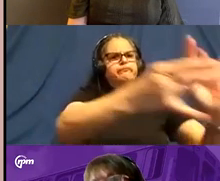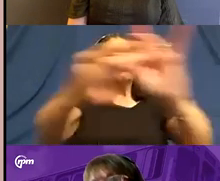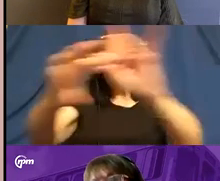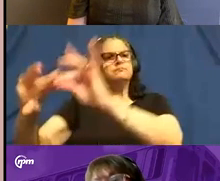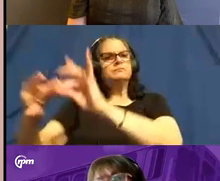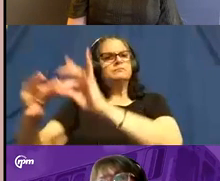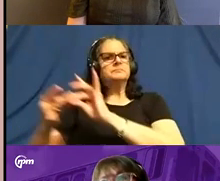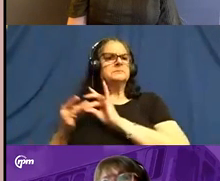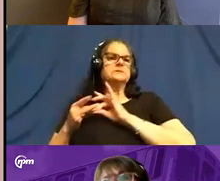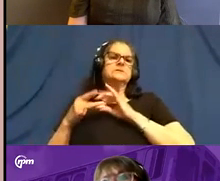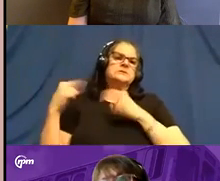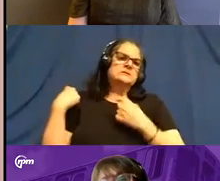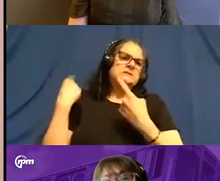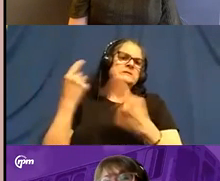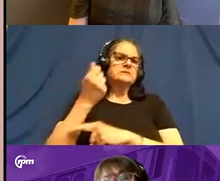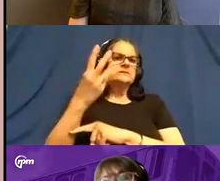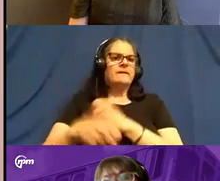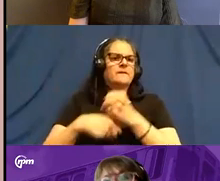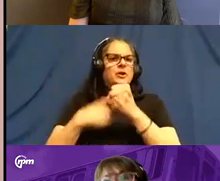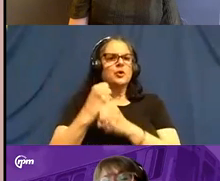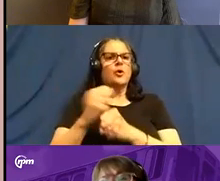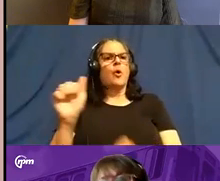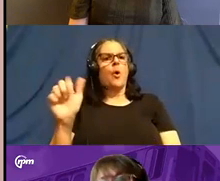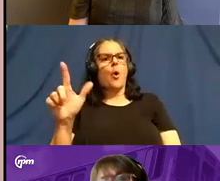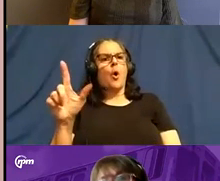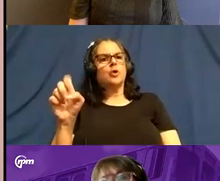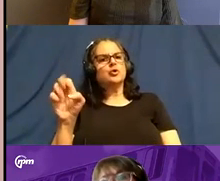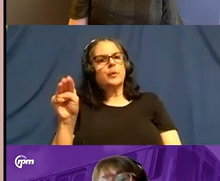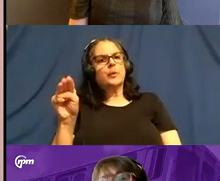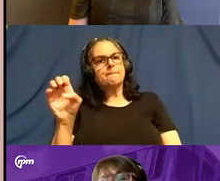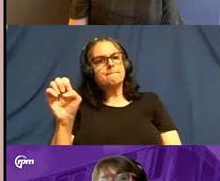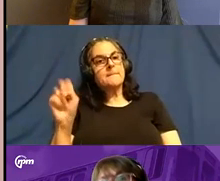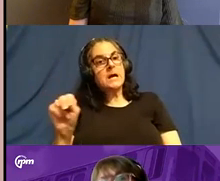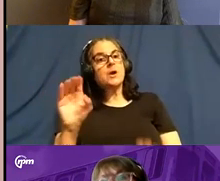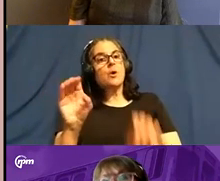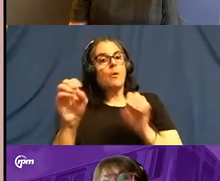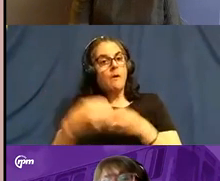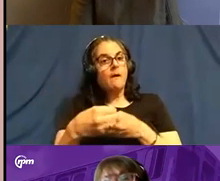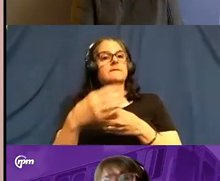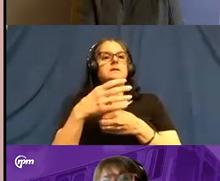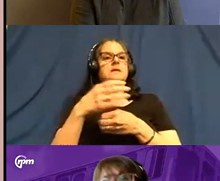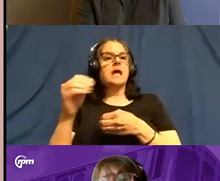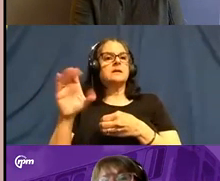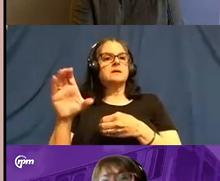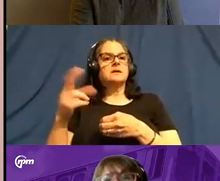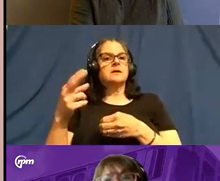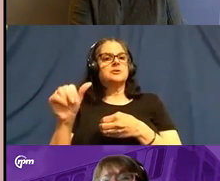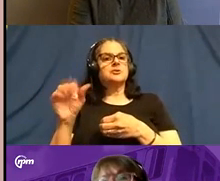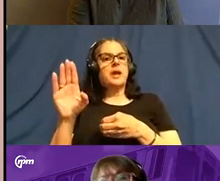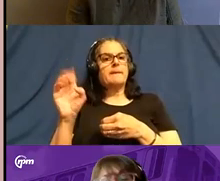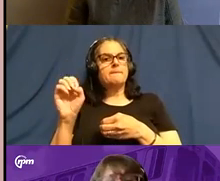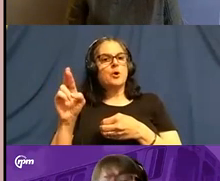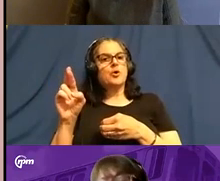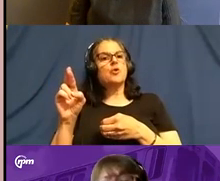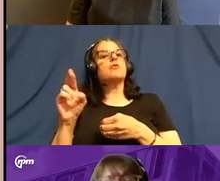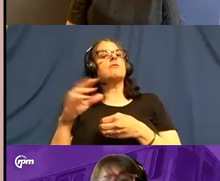local alderman's offices, as well as the local chambers, and in particular small businesses themselves. We have gone out and